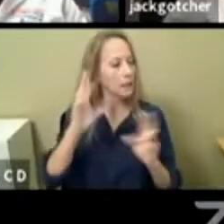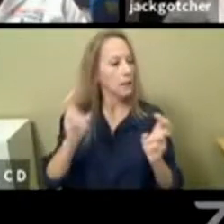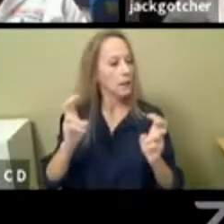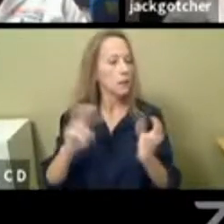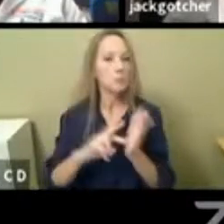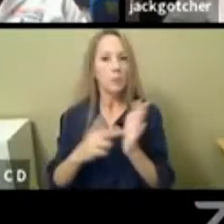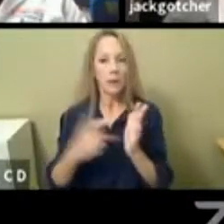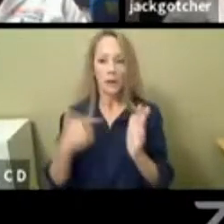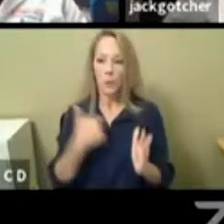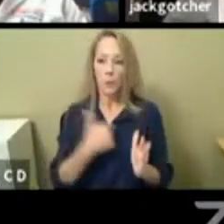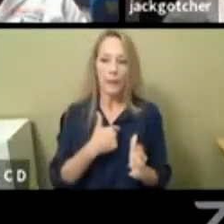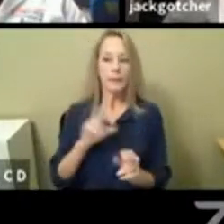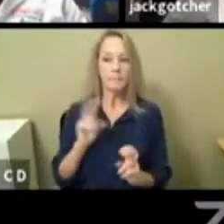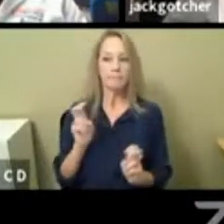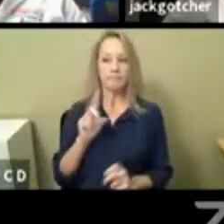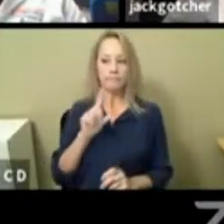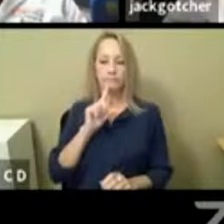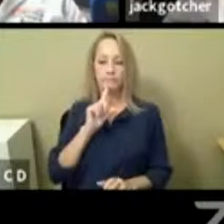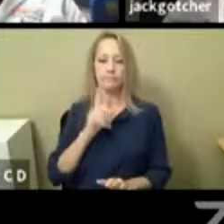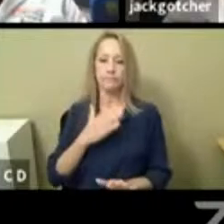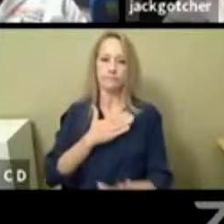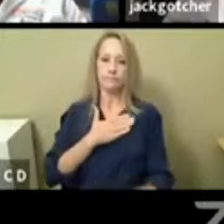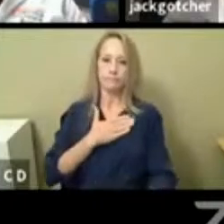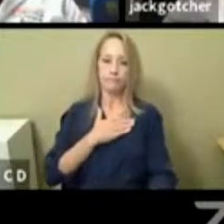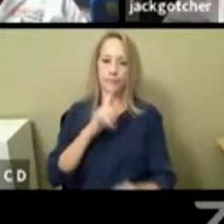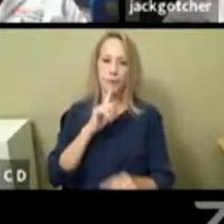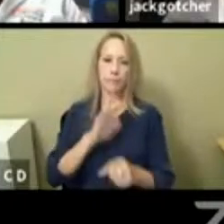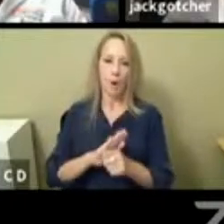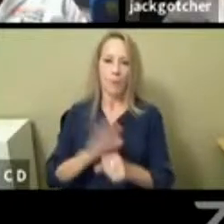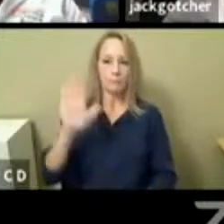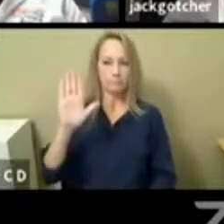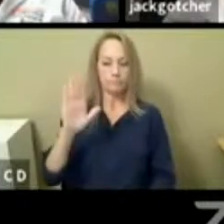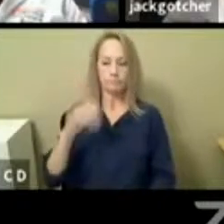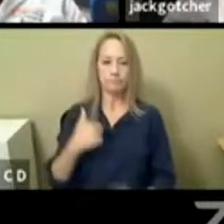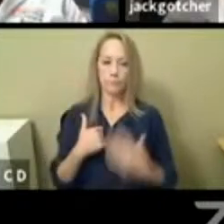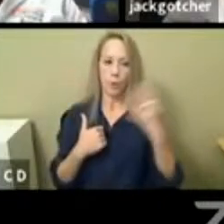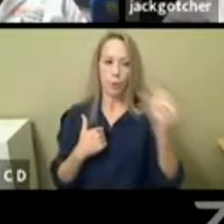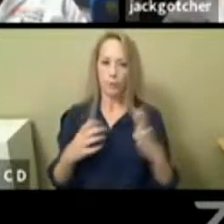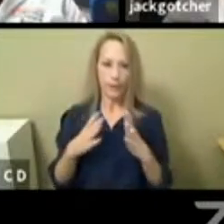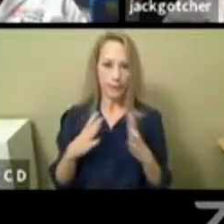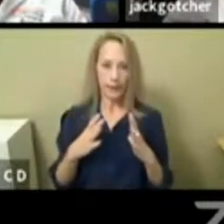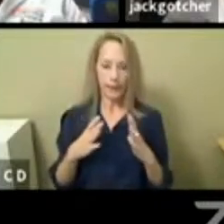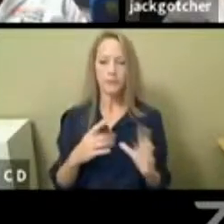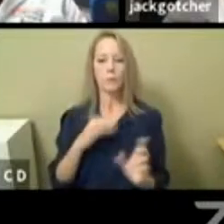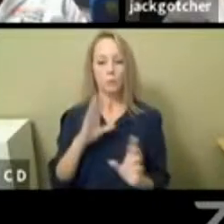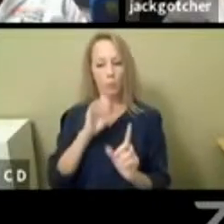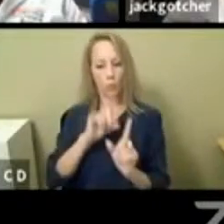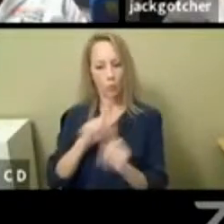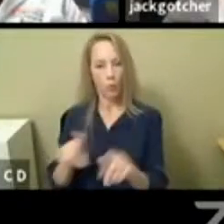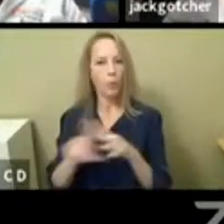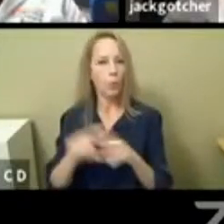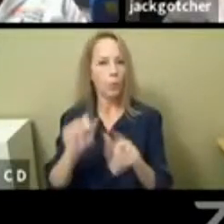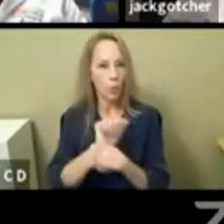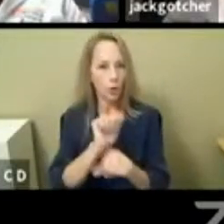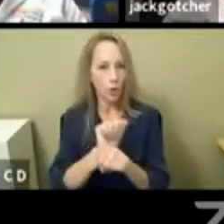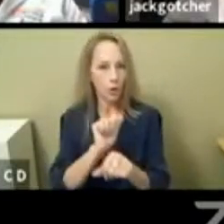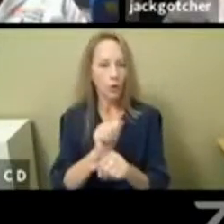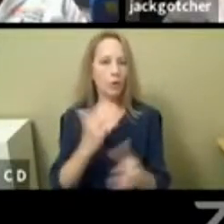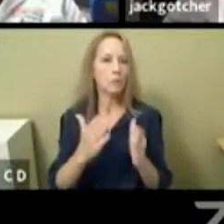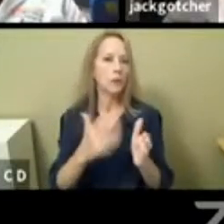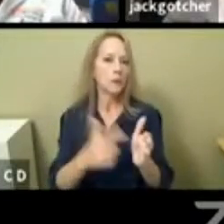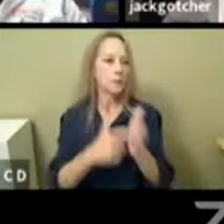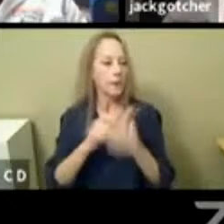in a way, like we're not going to go on vacation and we're going to show up for work. We might be required to work